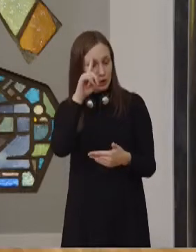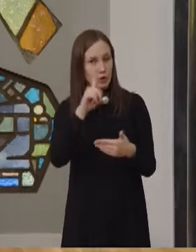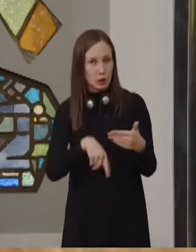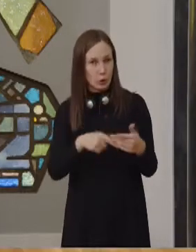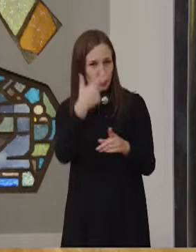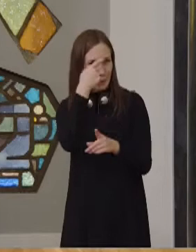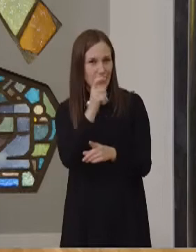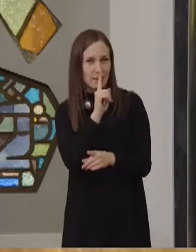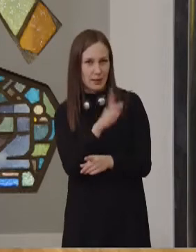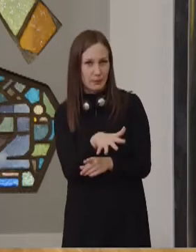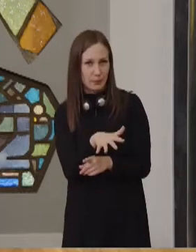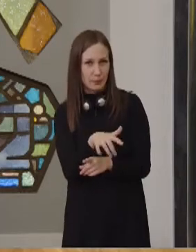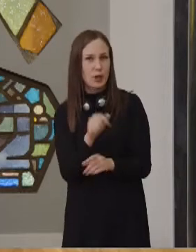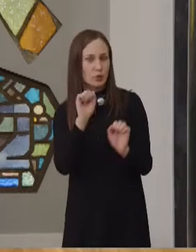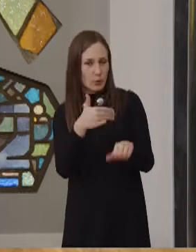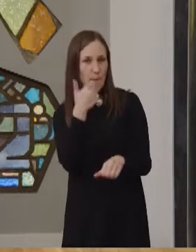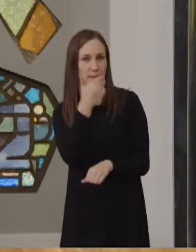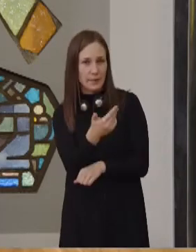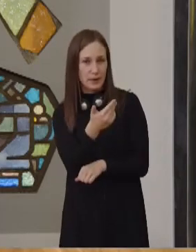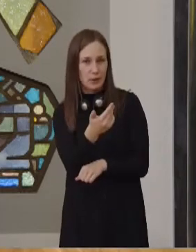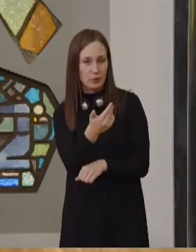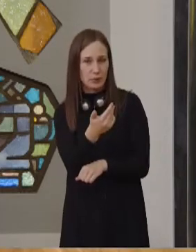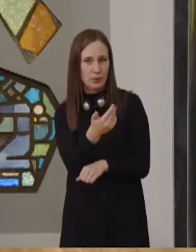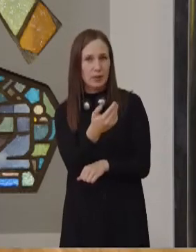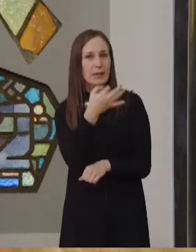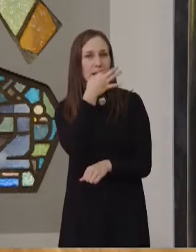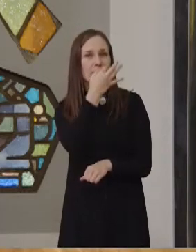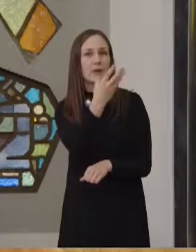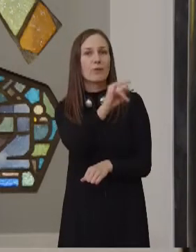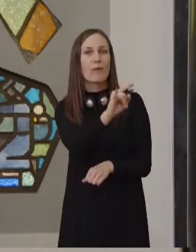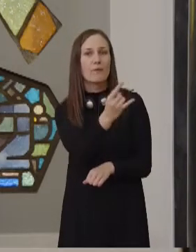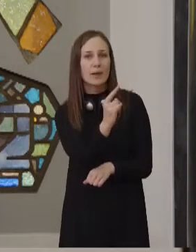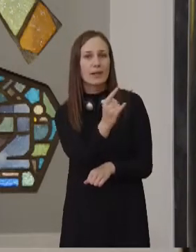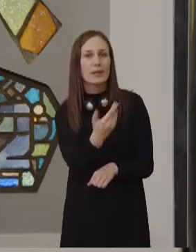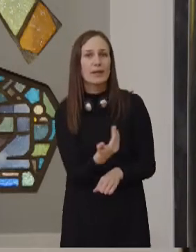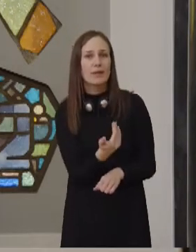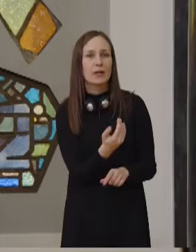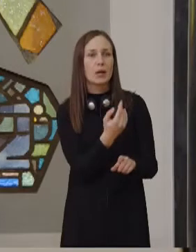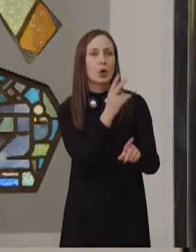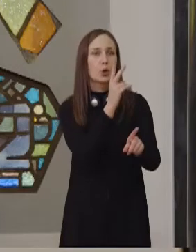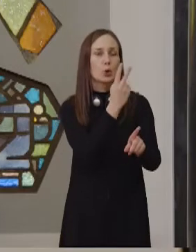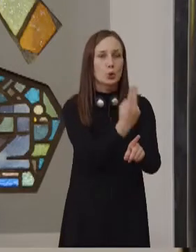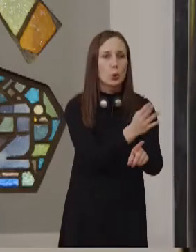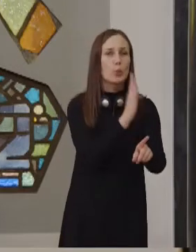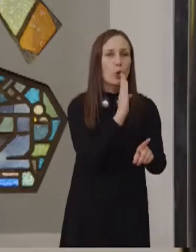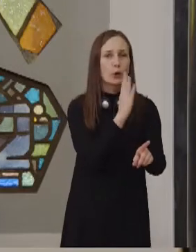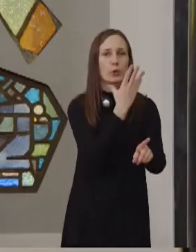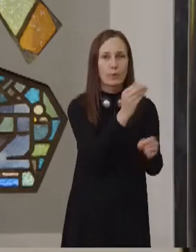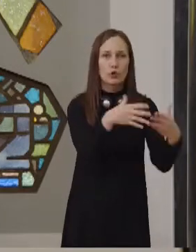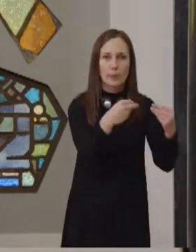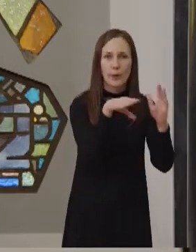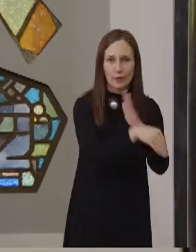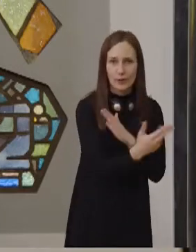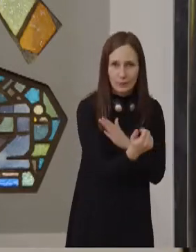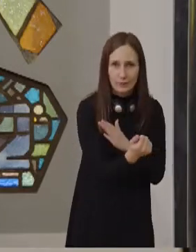Well, I hope that you will not get insulted by my question is that your child